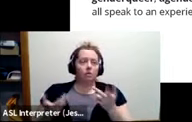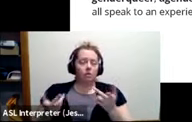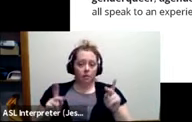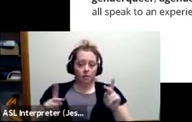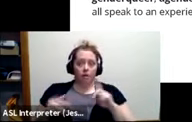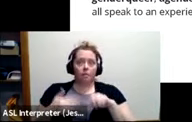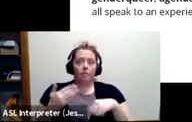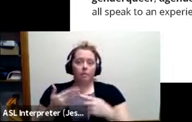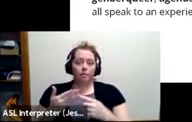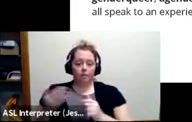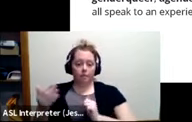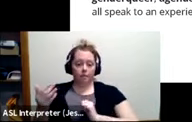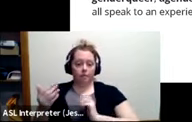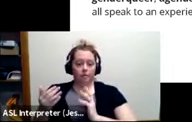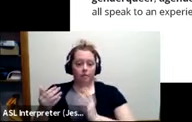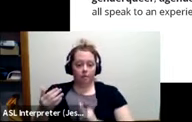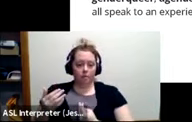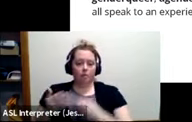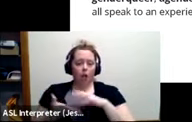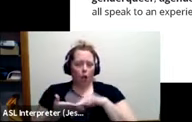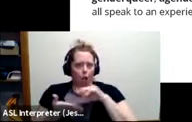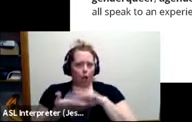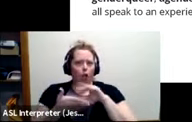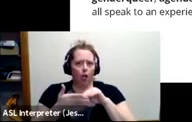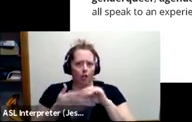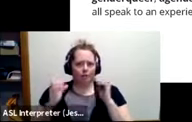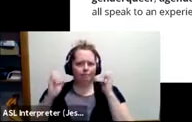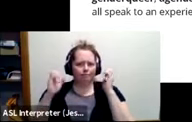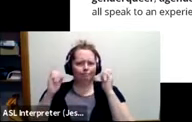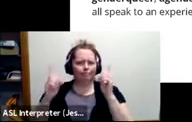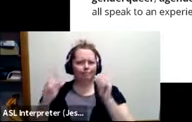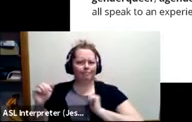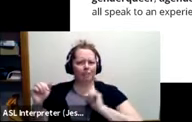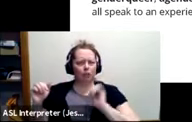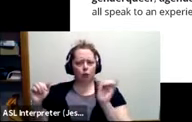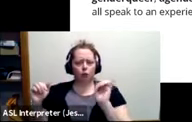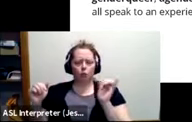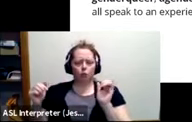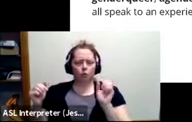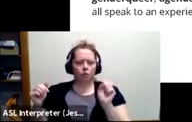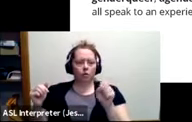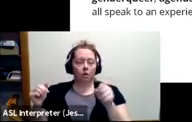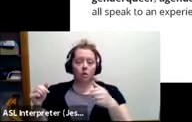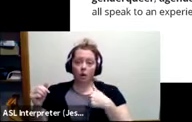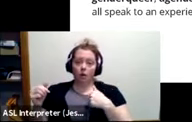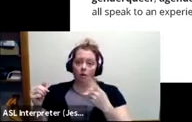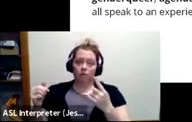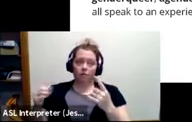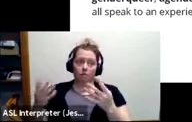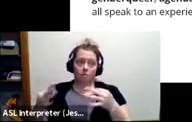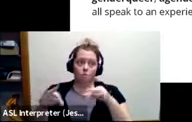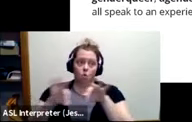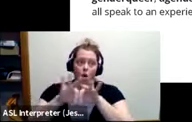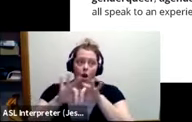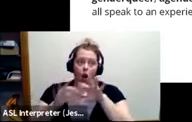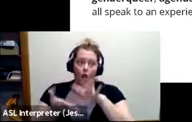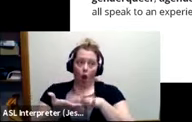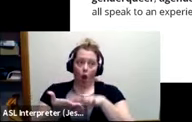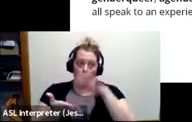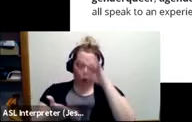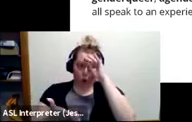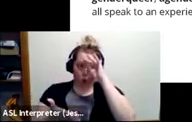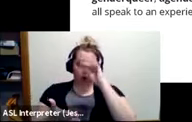this was an experience that I had to not only learn about, but understand that I also fall in